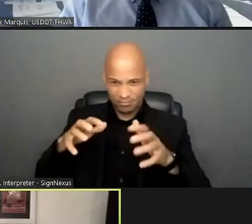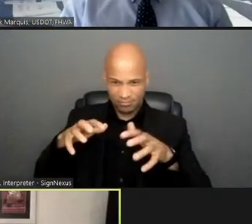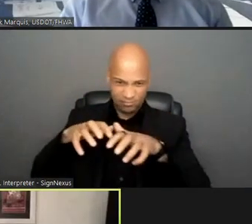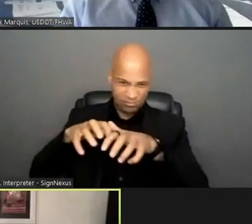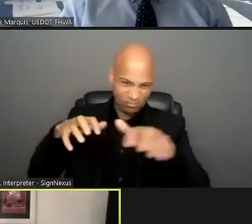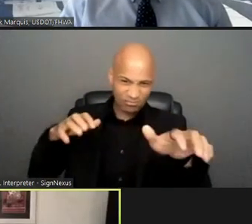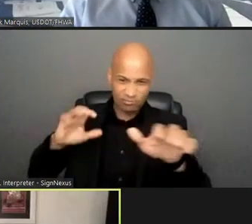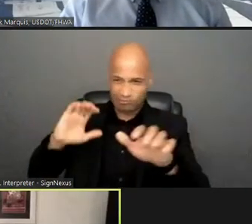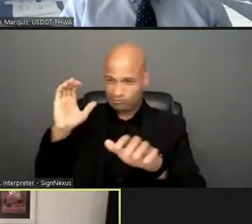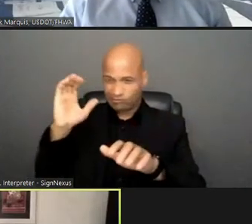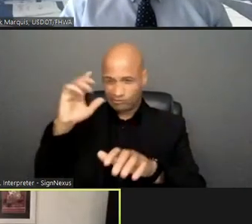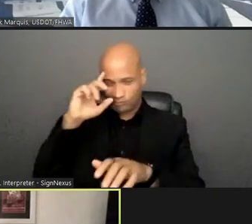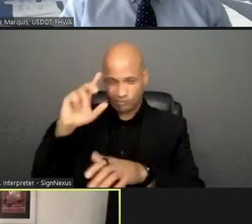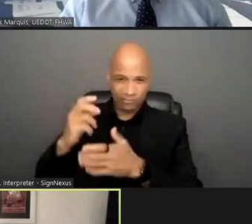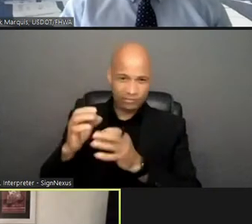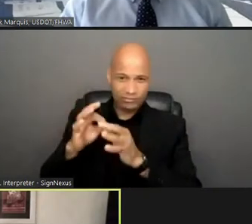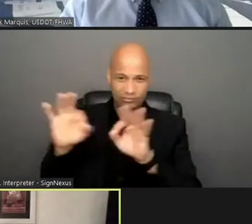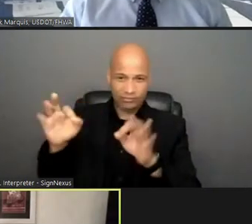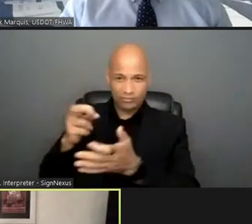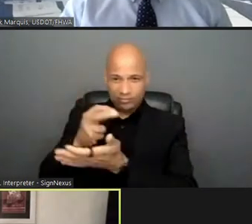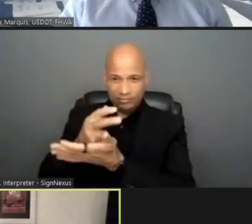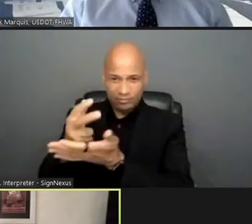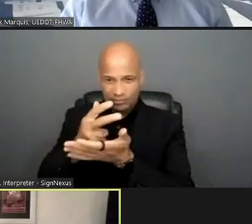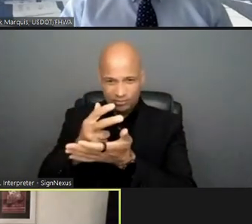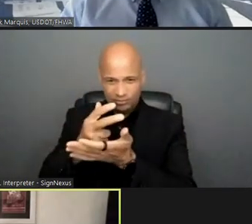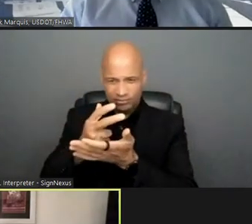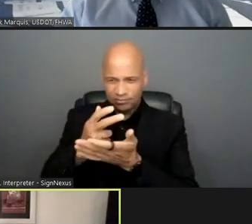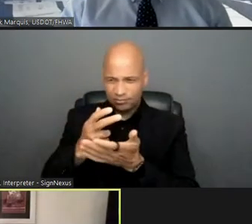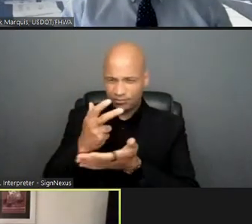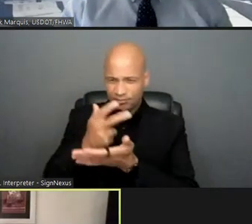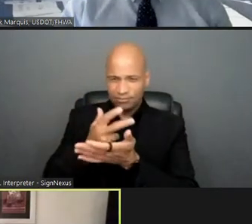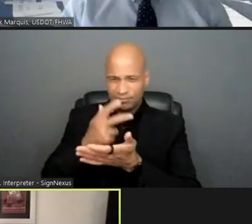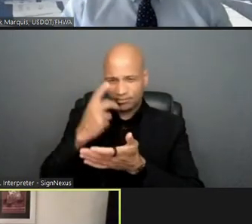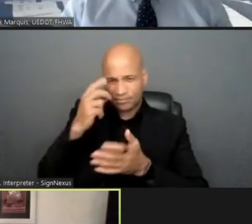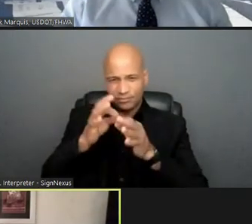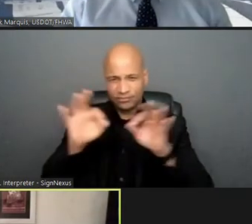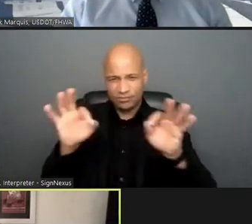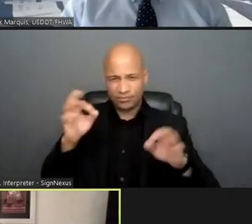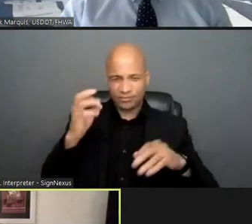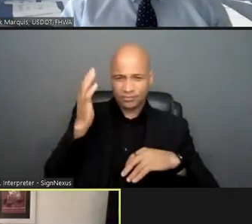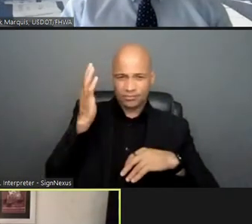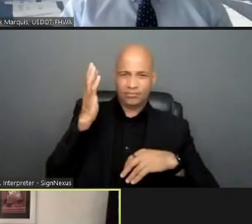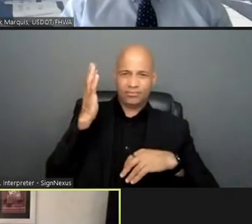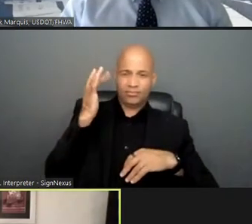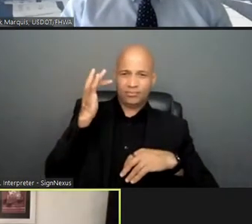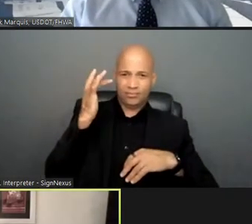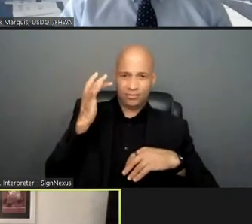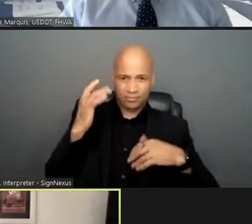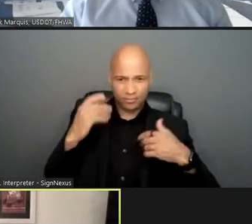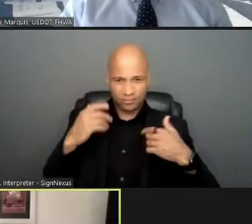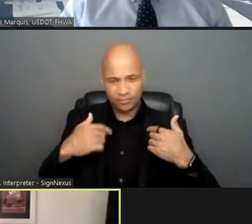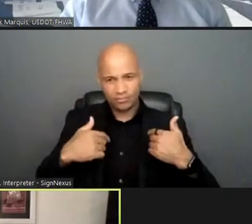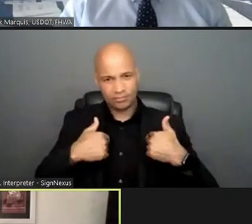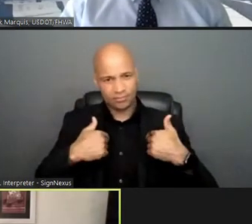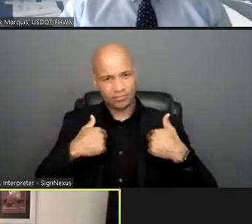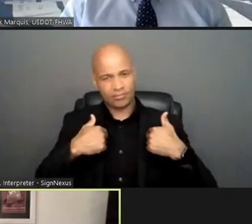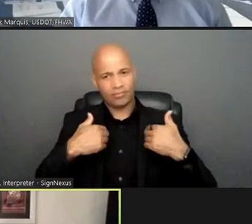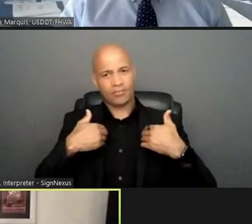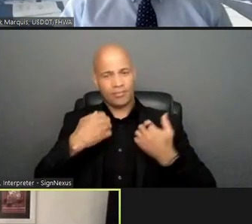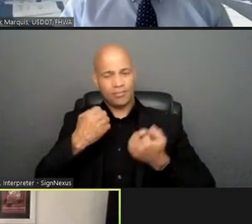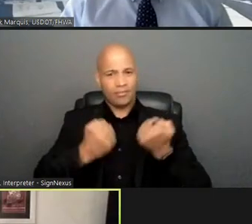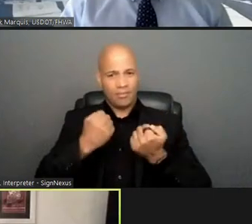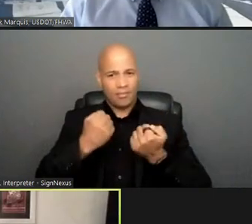searching for free parking and parking shouldn't be free anyway why do those of us who own our vehicles think we are entitled to store our personal